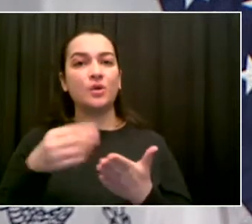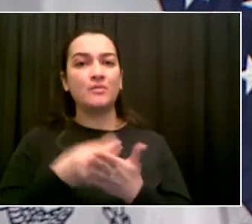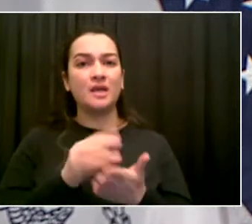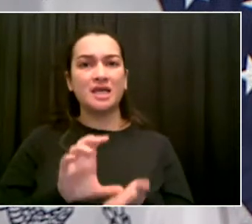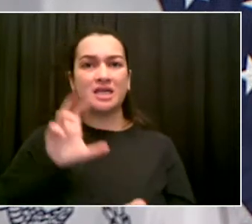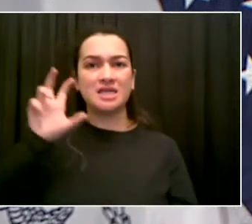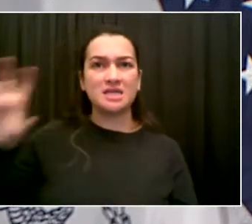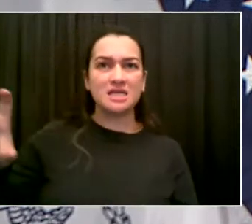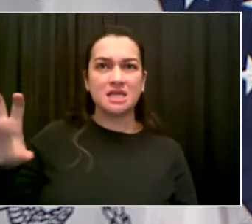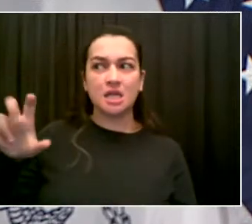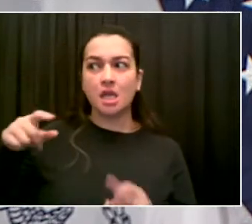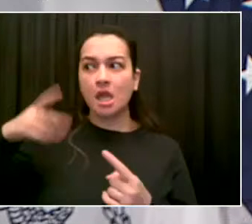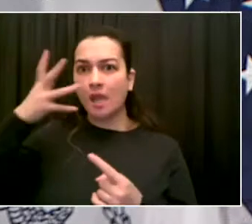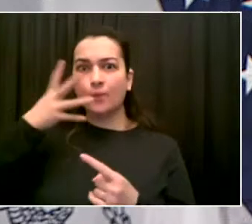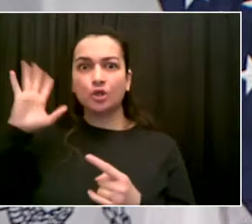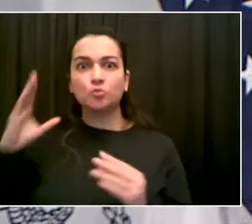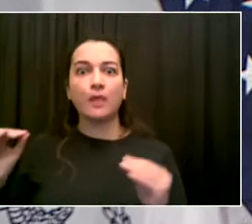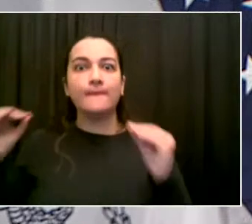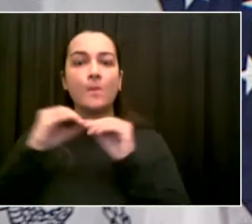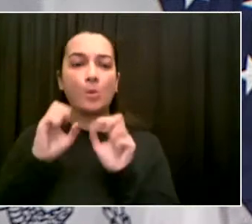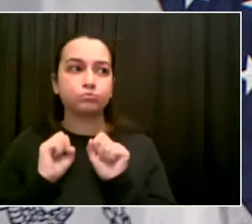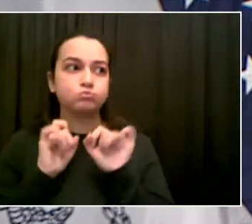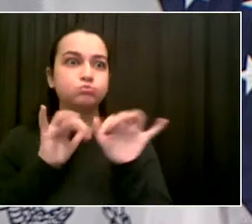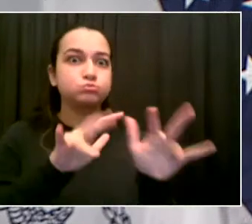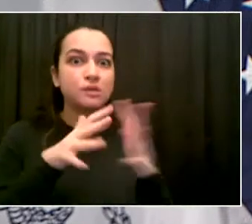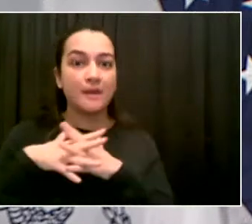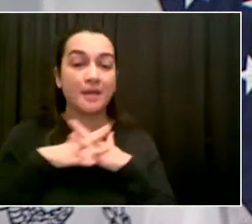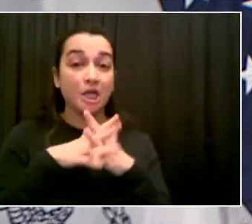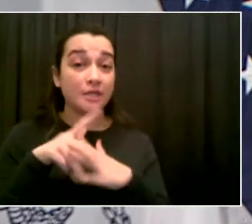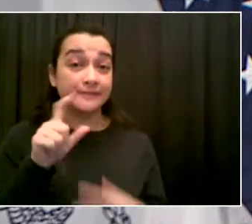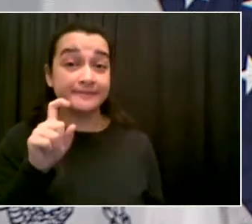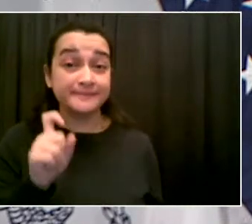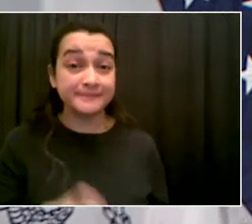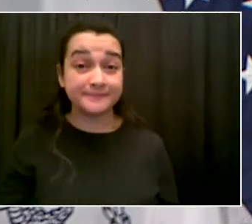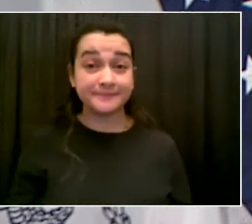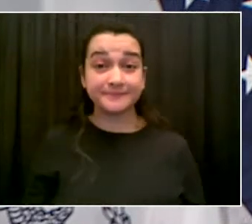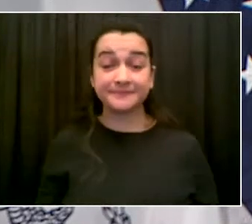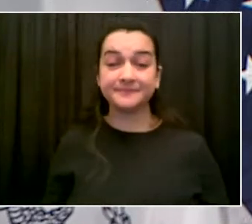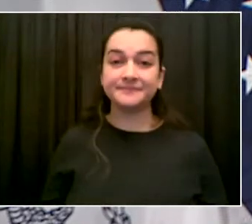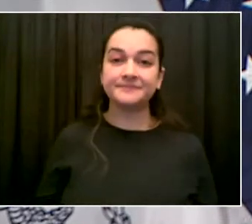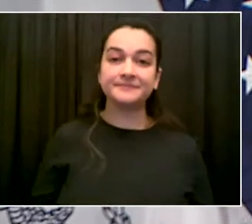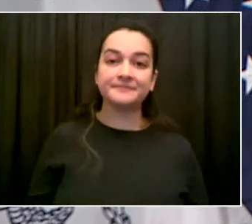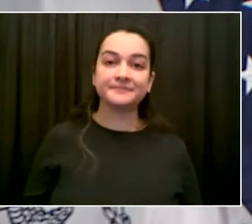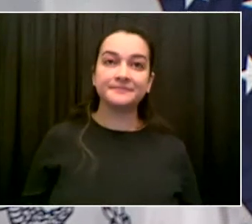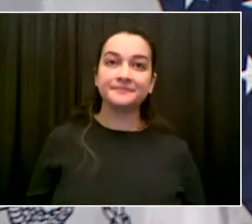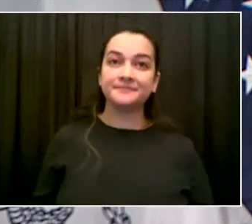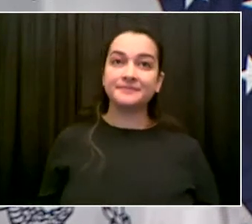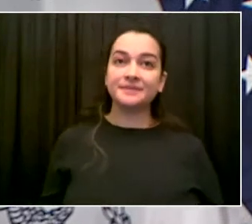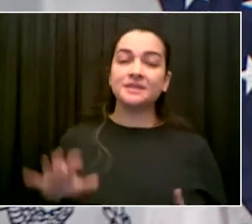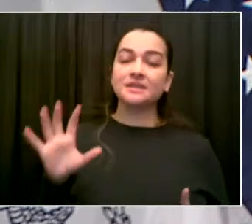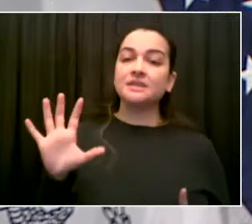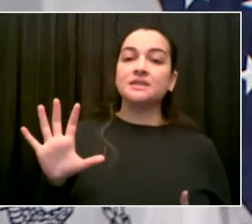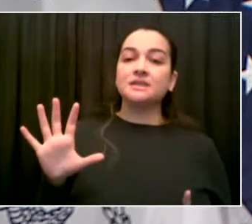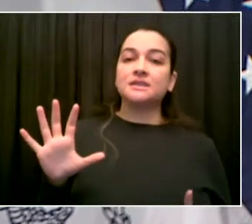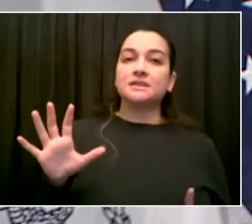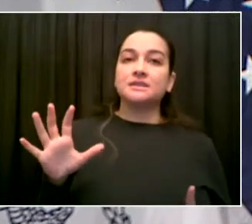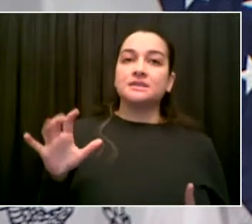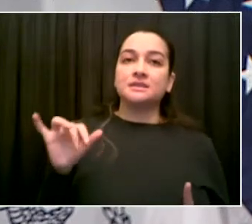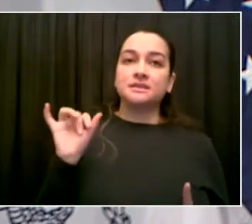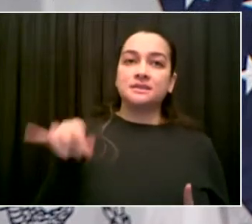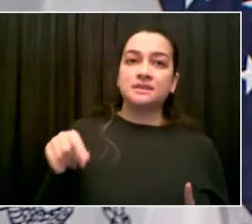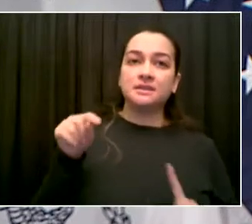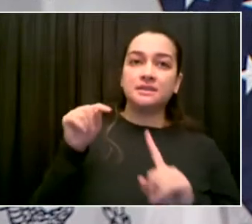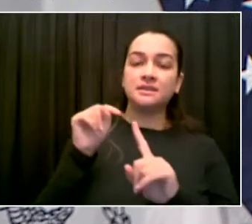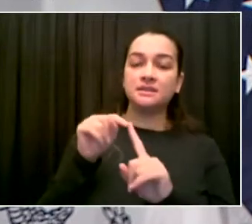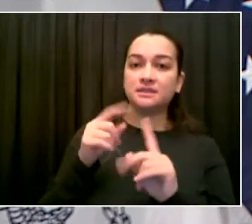think the answer is increasingly clear. It's comprehensive immigration reform with a pathway to citizenship for the 12 million people